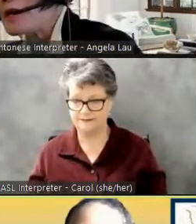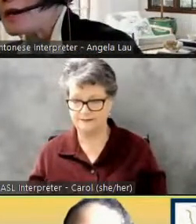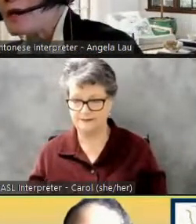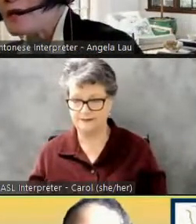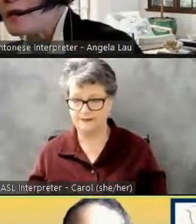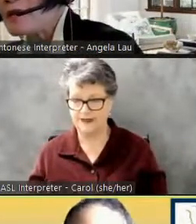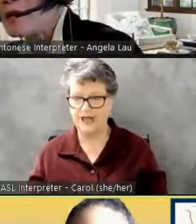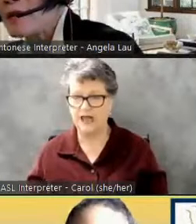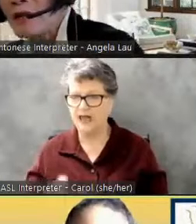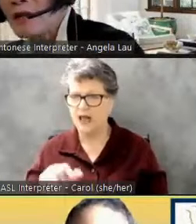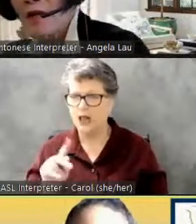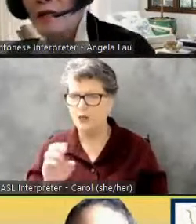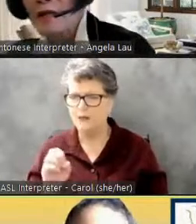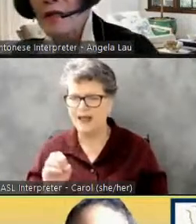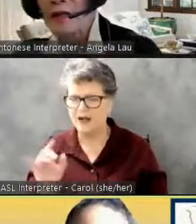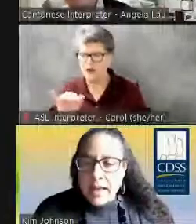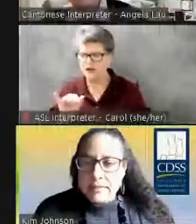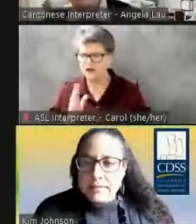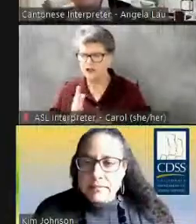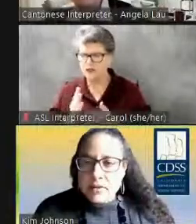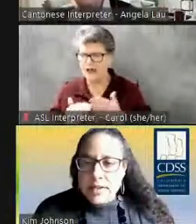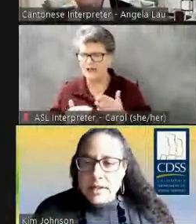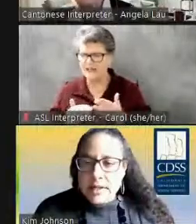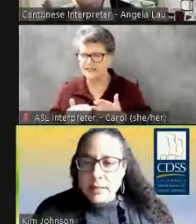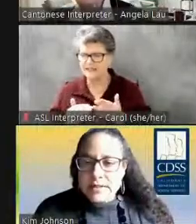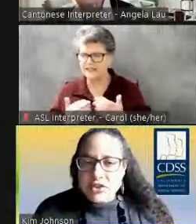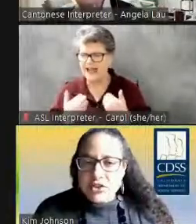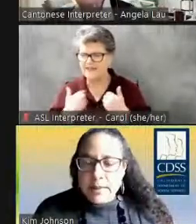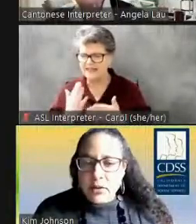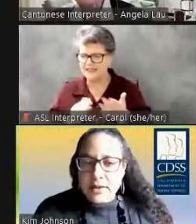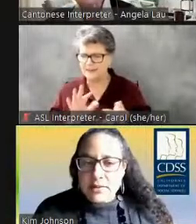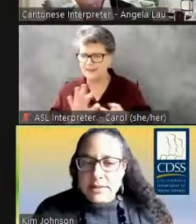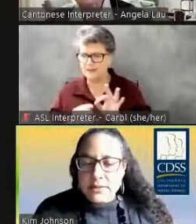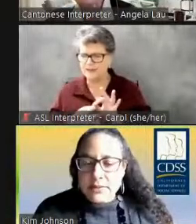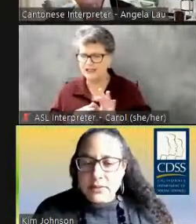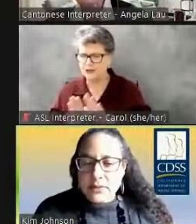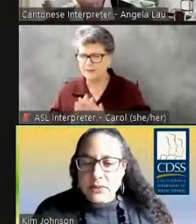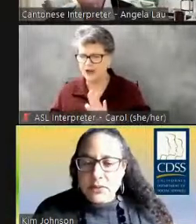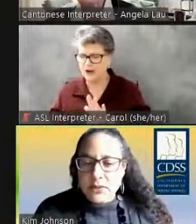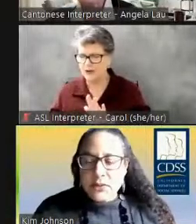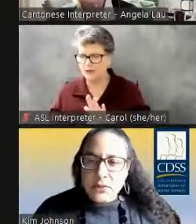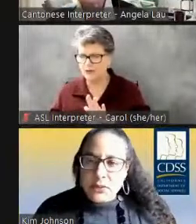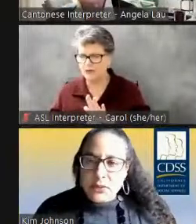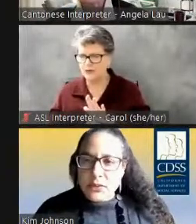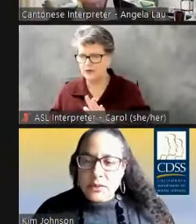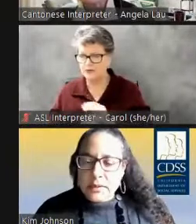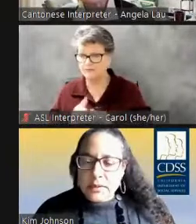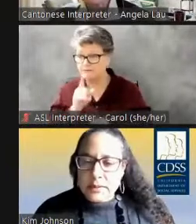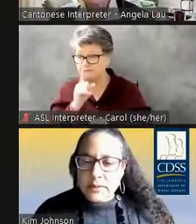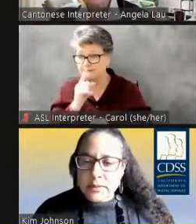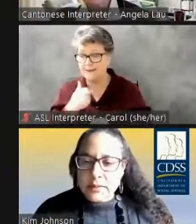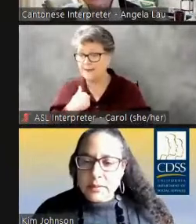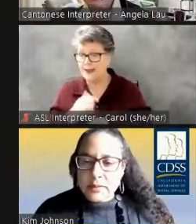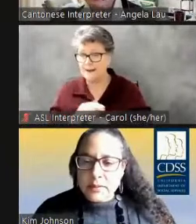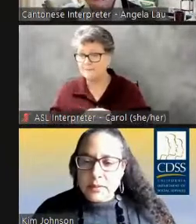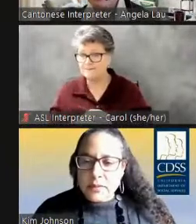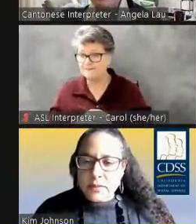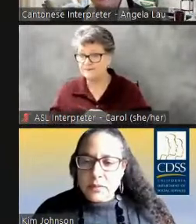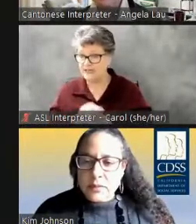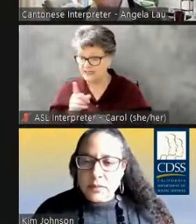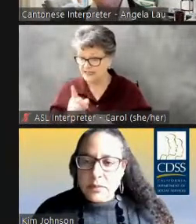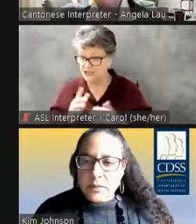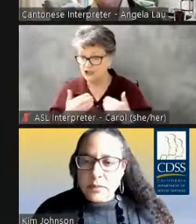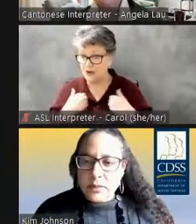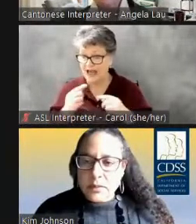Lupe, I'm not sure if you're also having some interpretation background. I'm not, Kim. Did you have